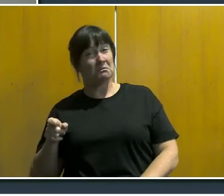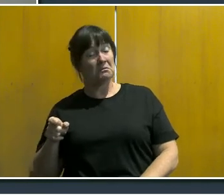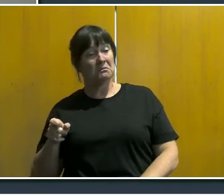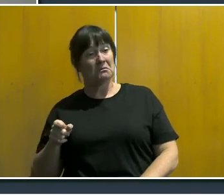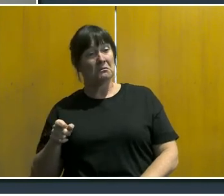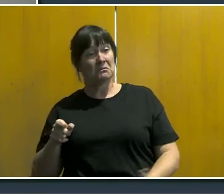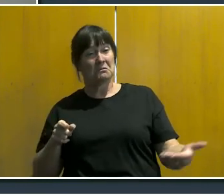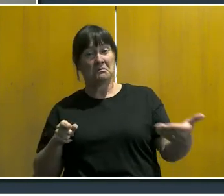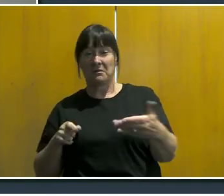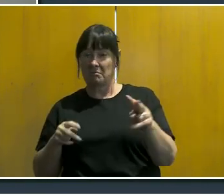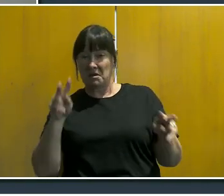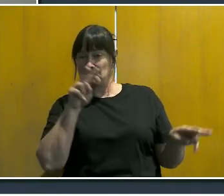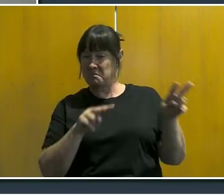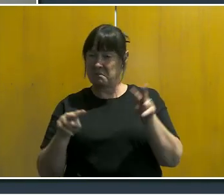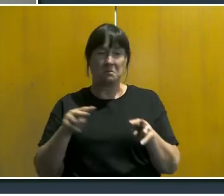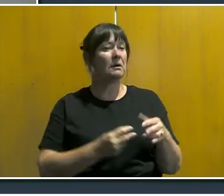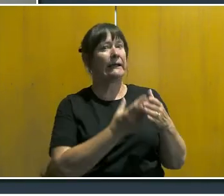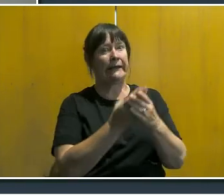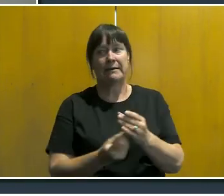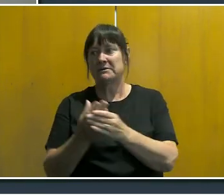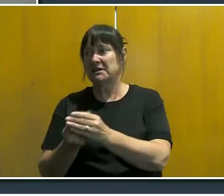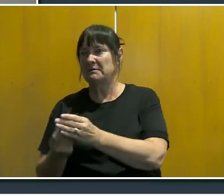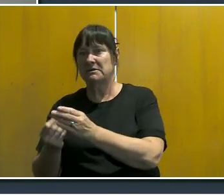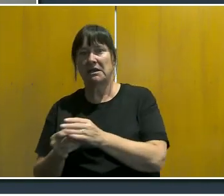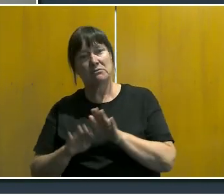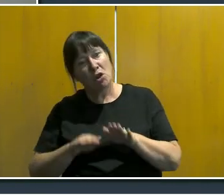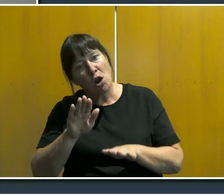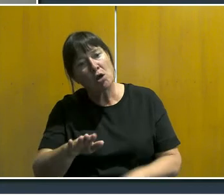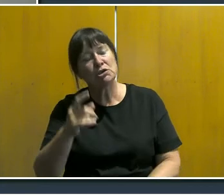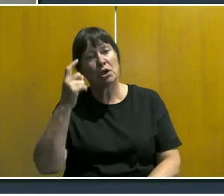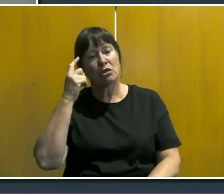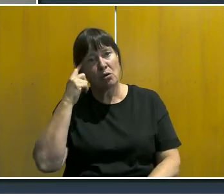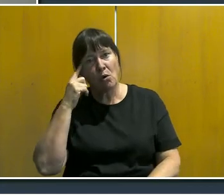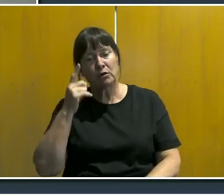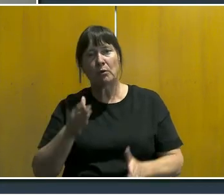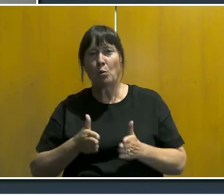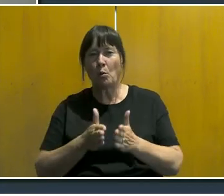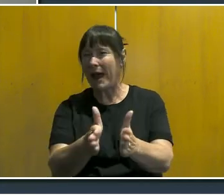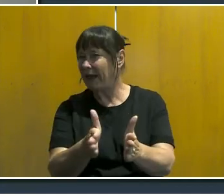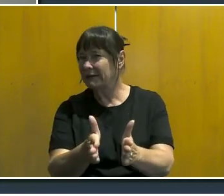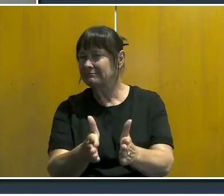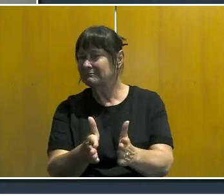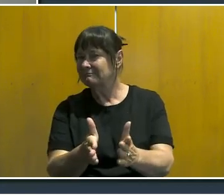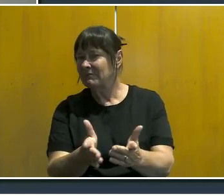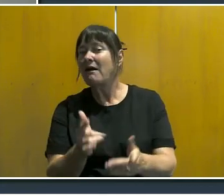go, there's some pretty serious deficiencies, both in the logic, the thought, the methodology, and how it's going to work.